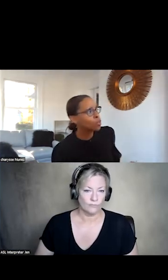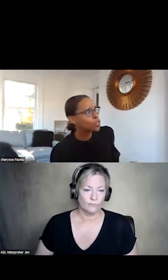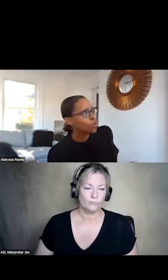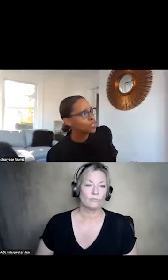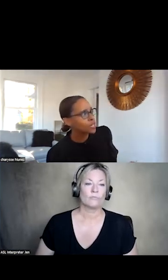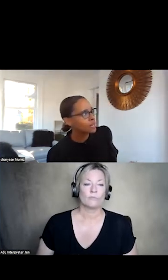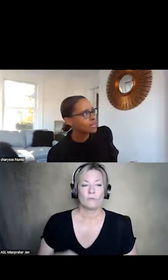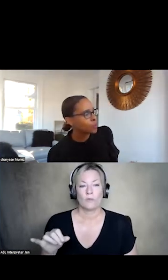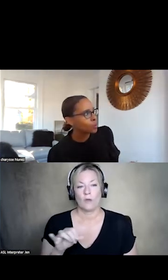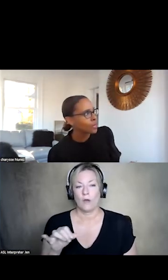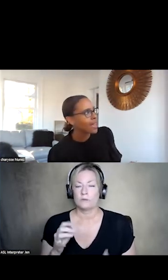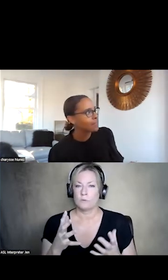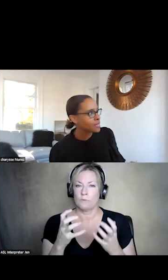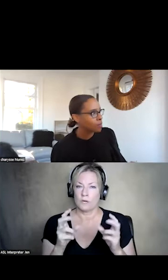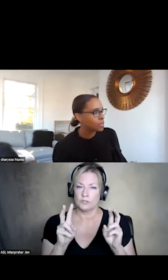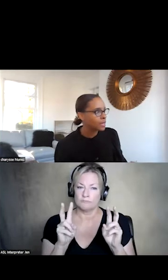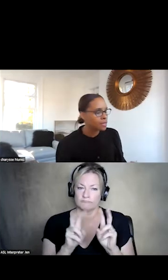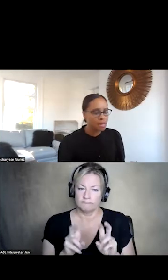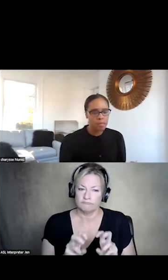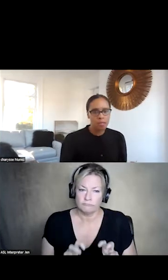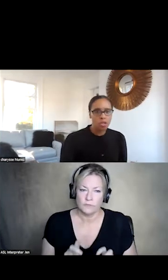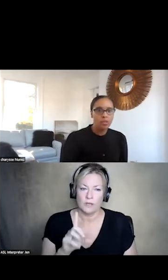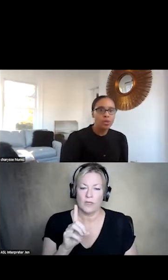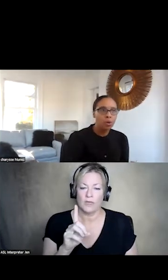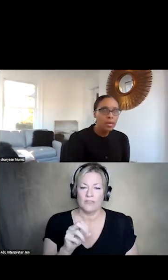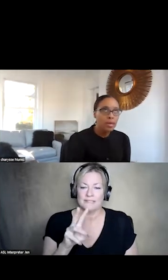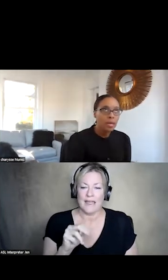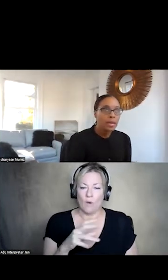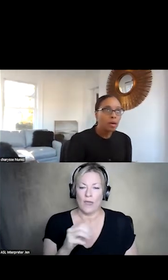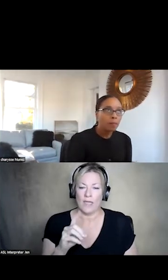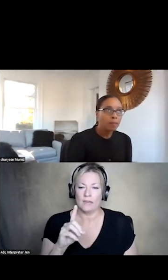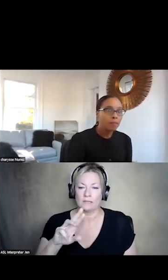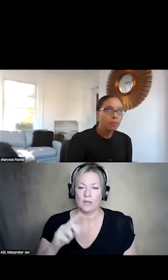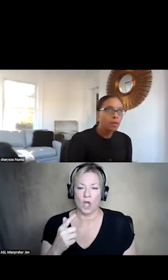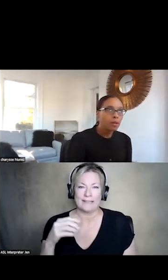So we also wanted to take a deeper look at the down and dug in segment, since we know